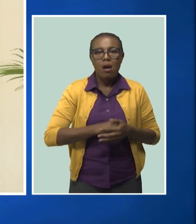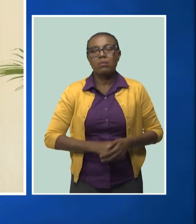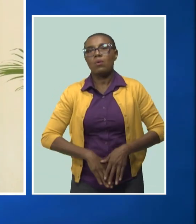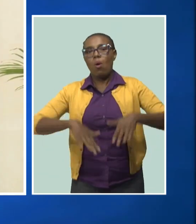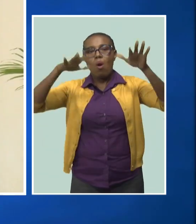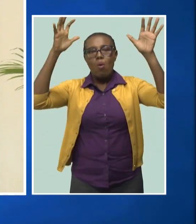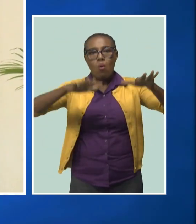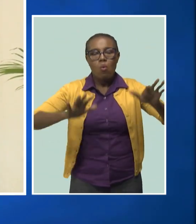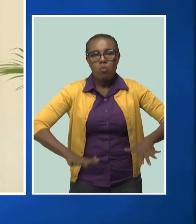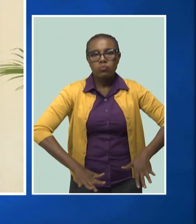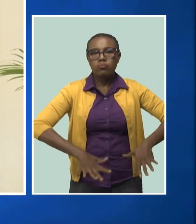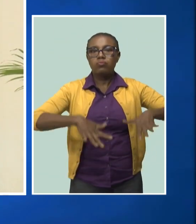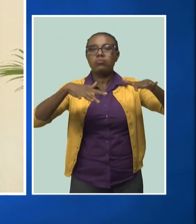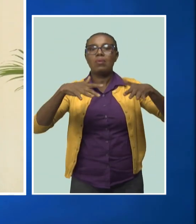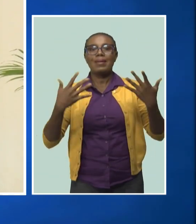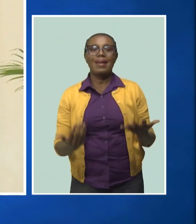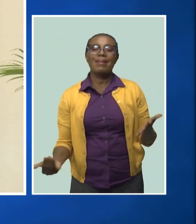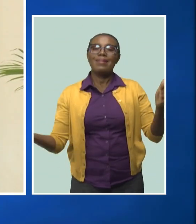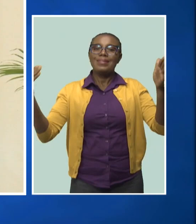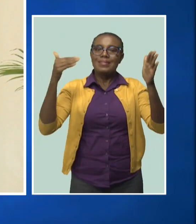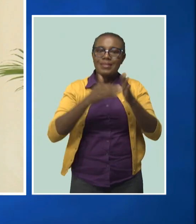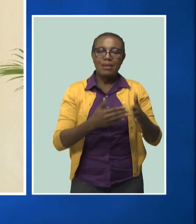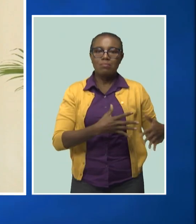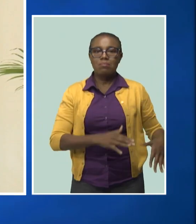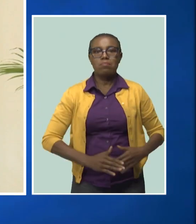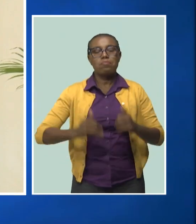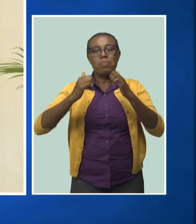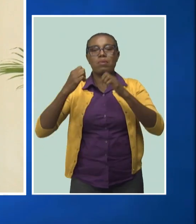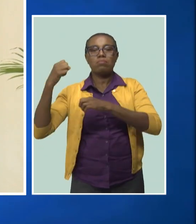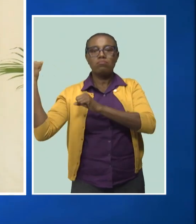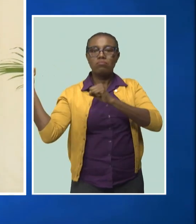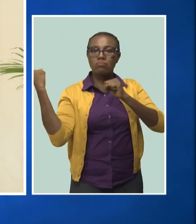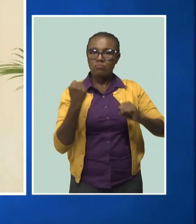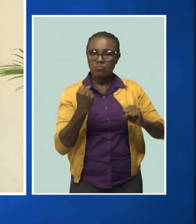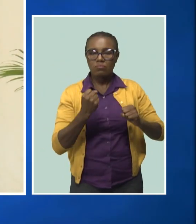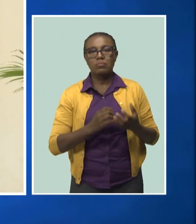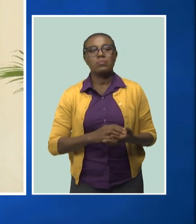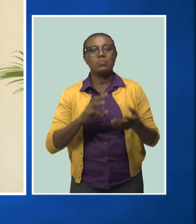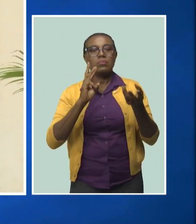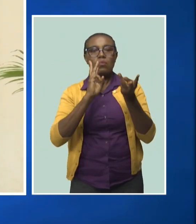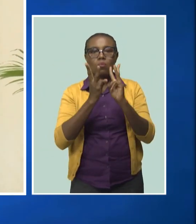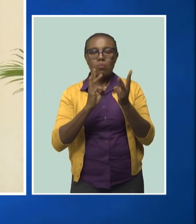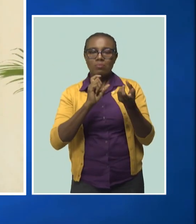climate variability, increasing climate variability, and climate change.